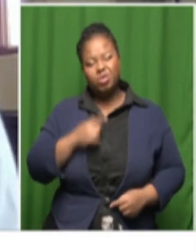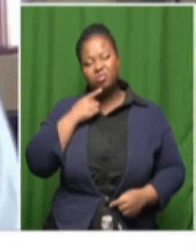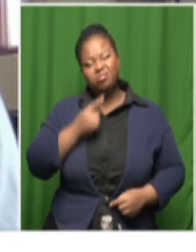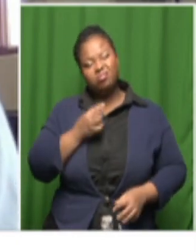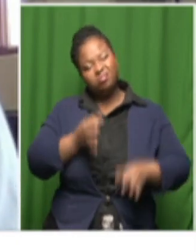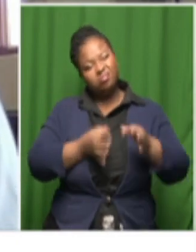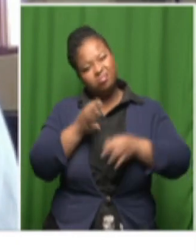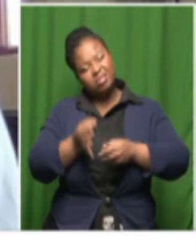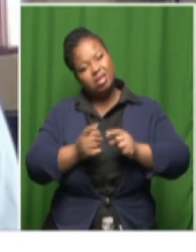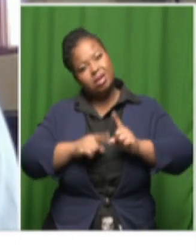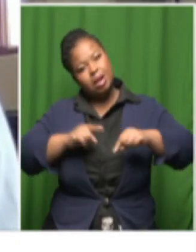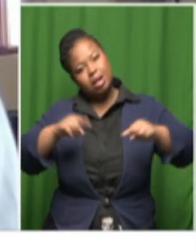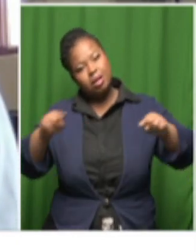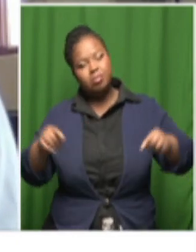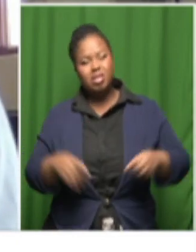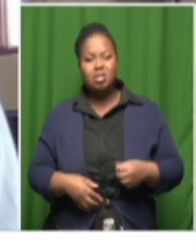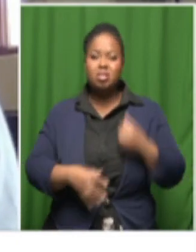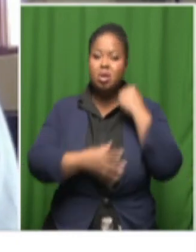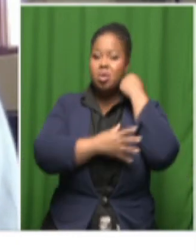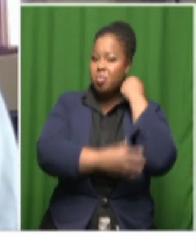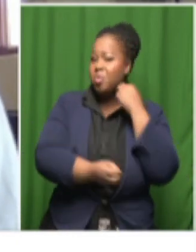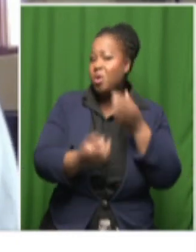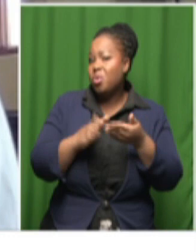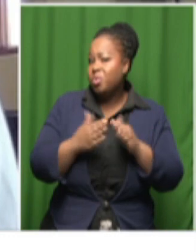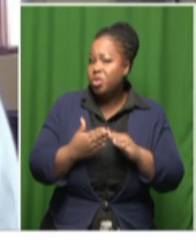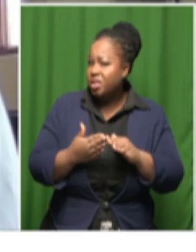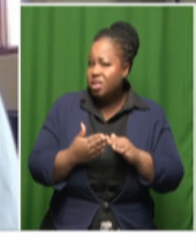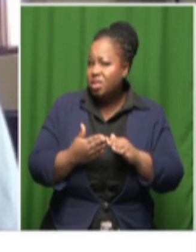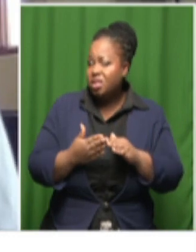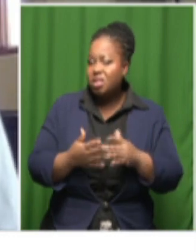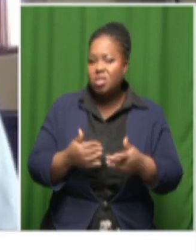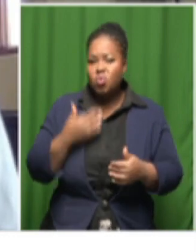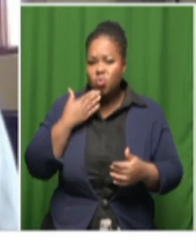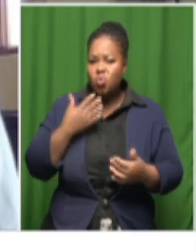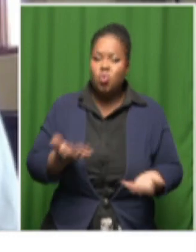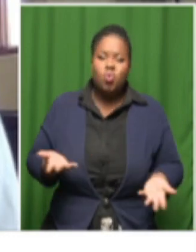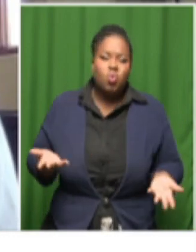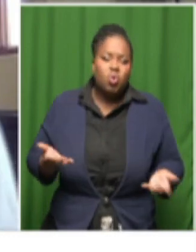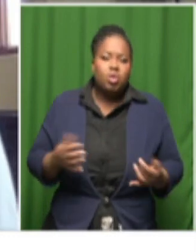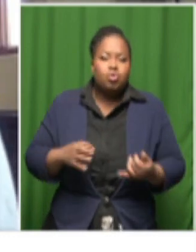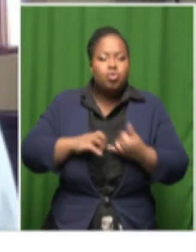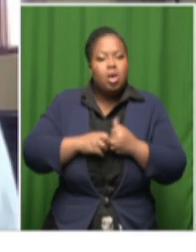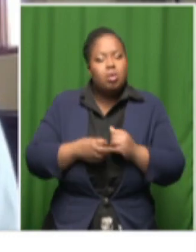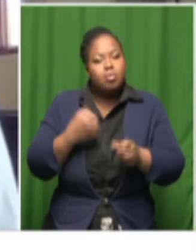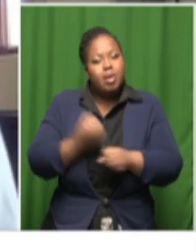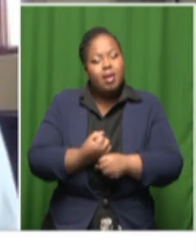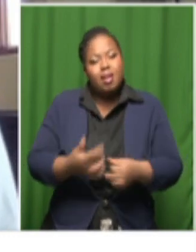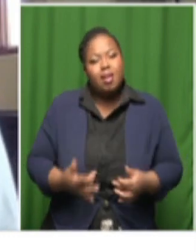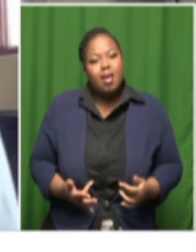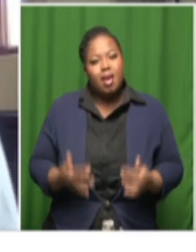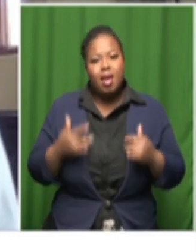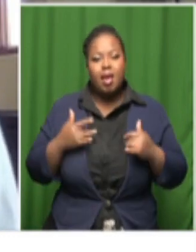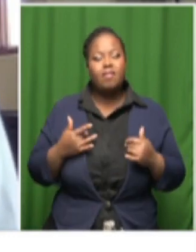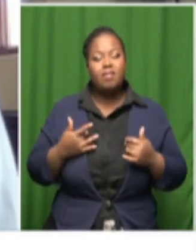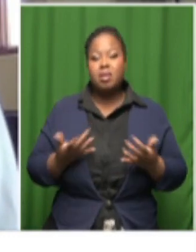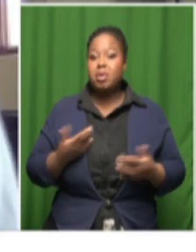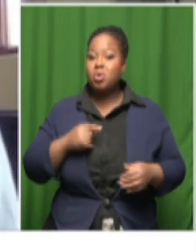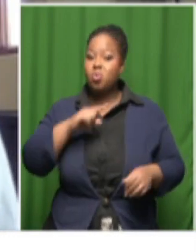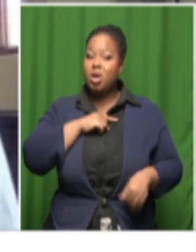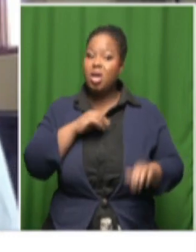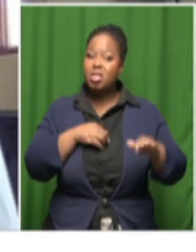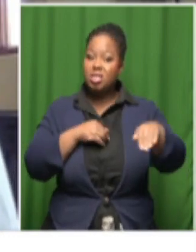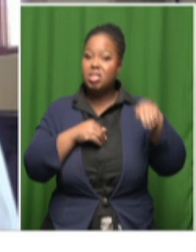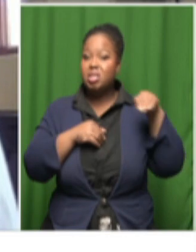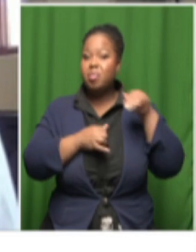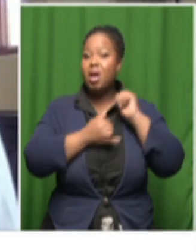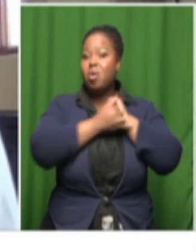also often poor residents of the region who are just trying to make a life, and often a life in Zimbabwe has not been